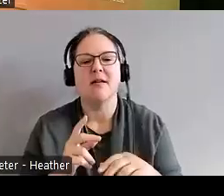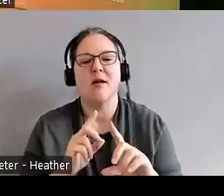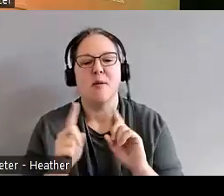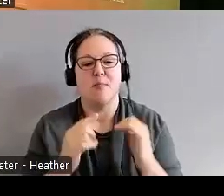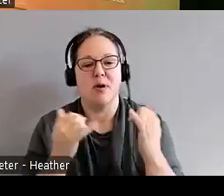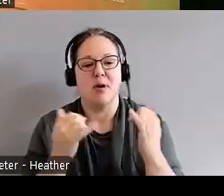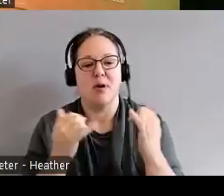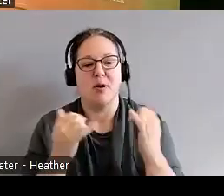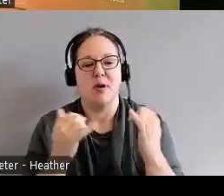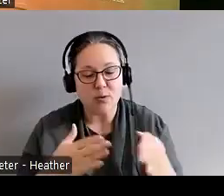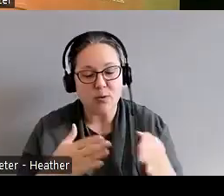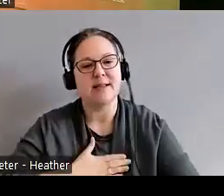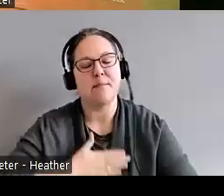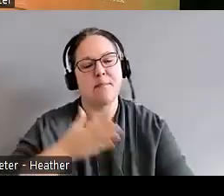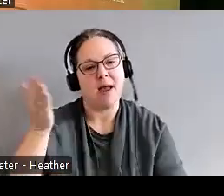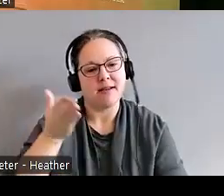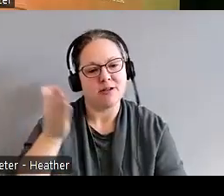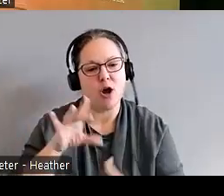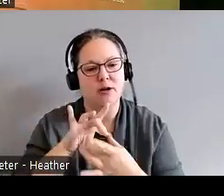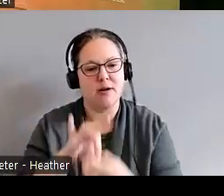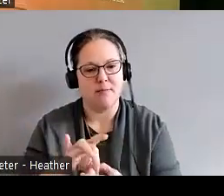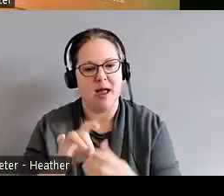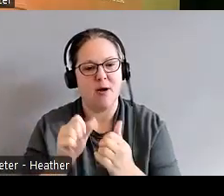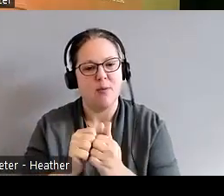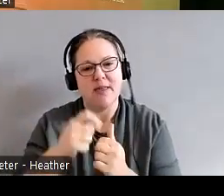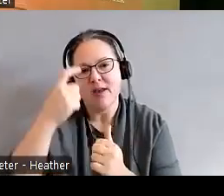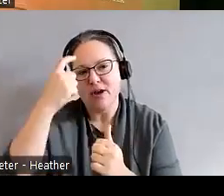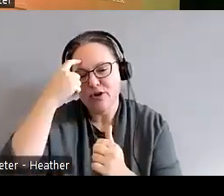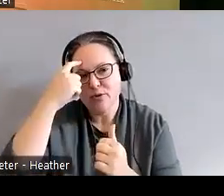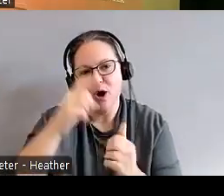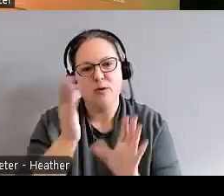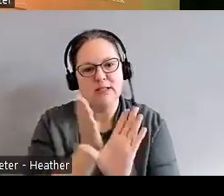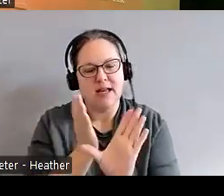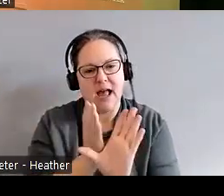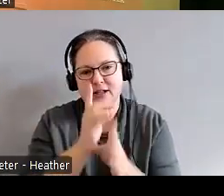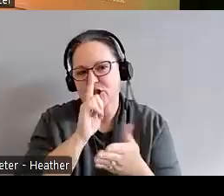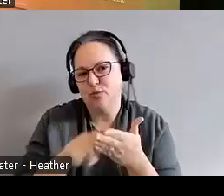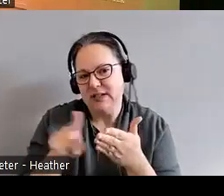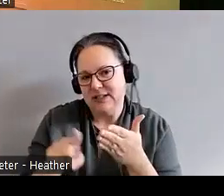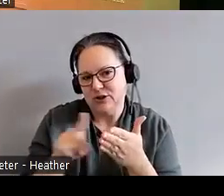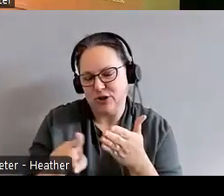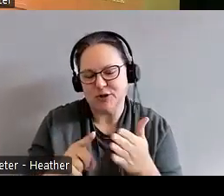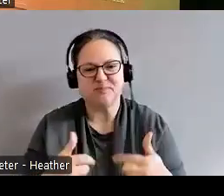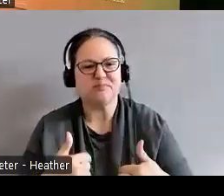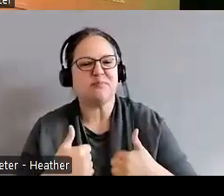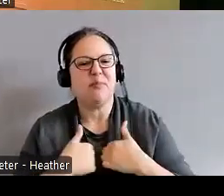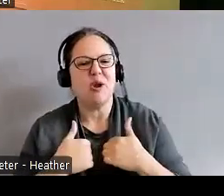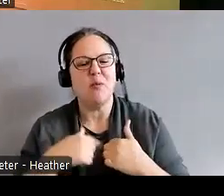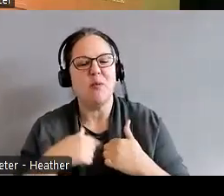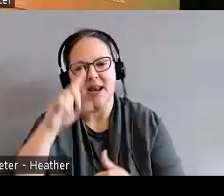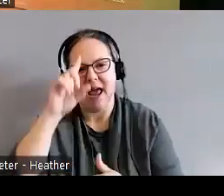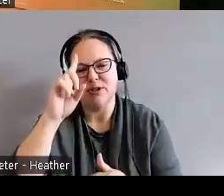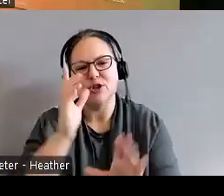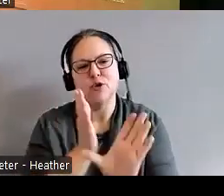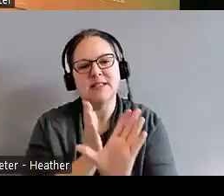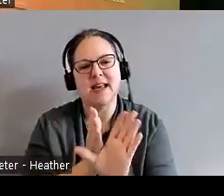talk is my venture into neuropsychiatry research. So when I was a neuropsychiatry fellow, remember, I